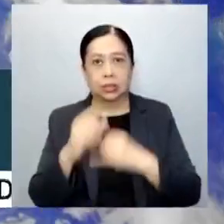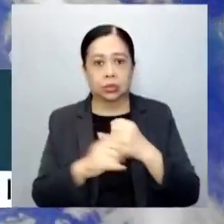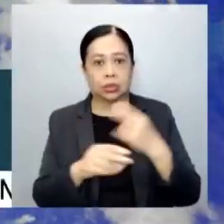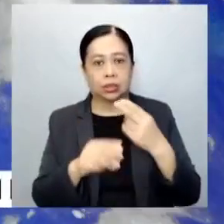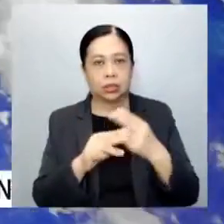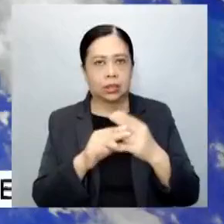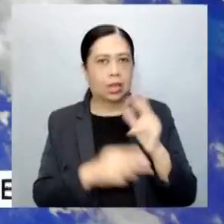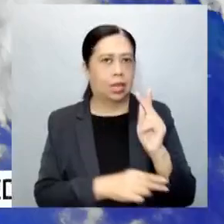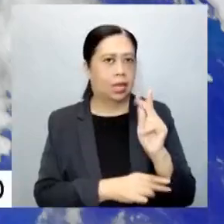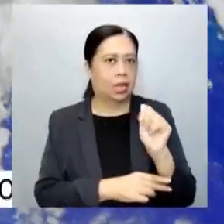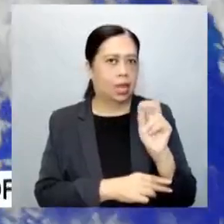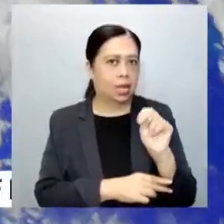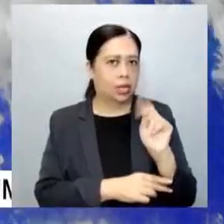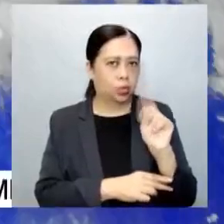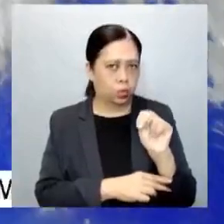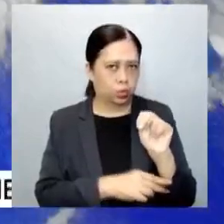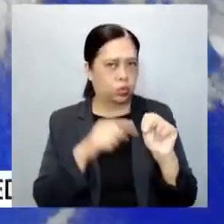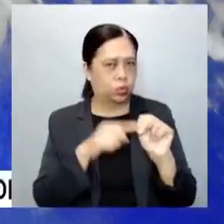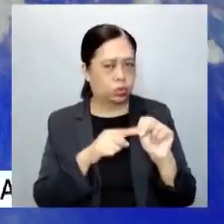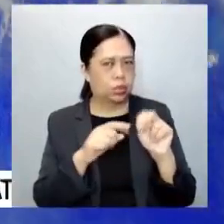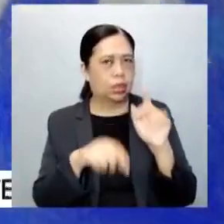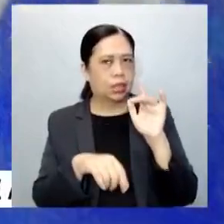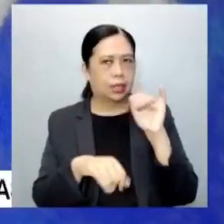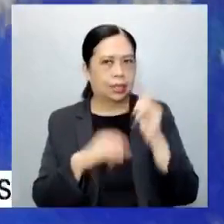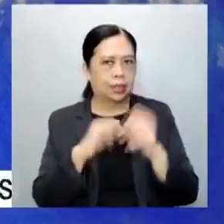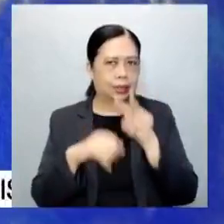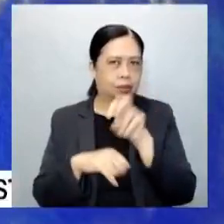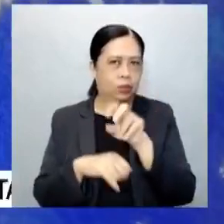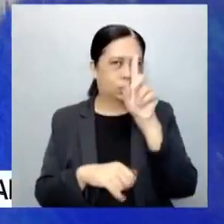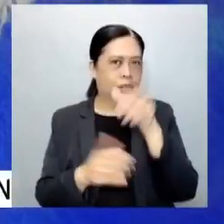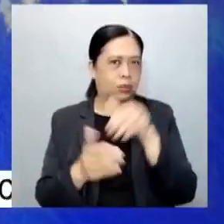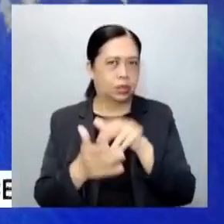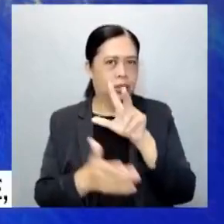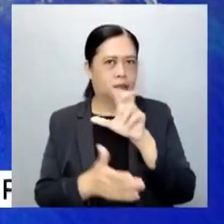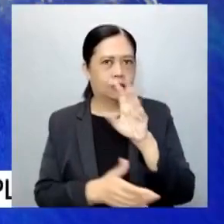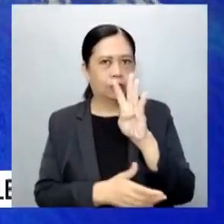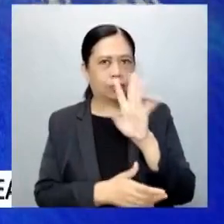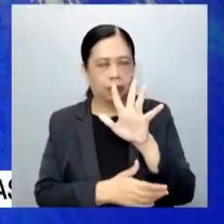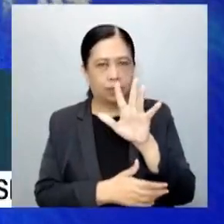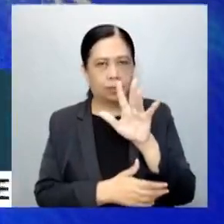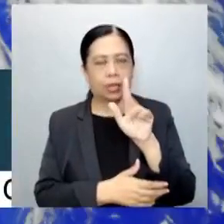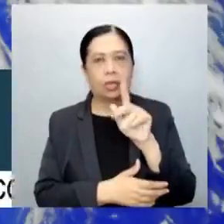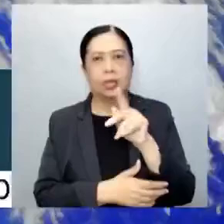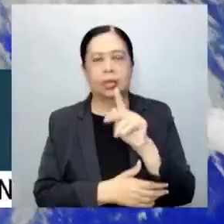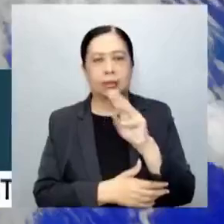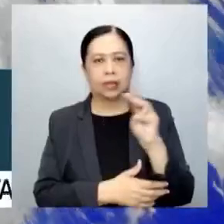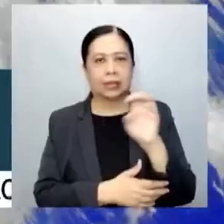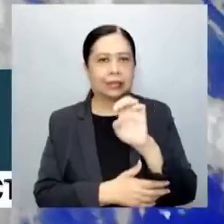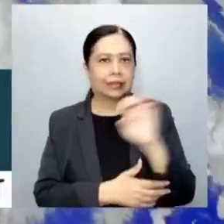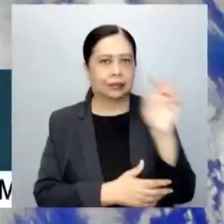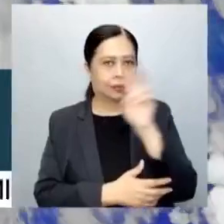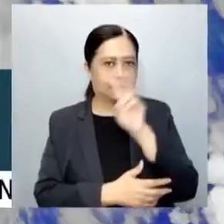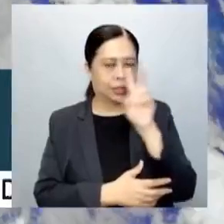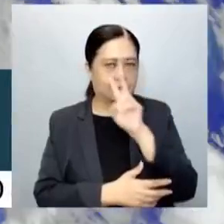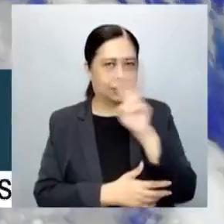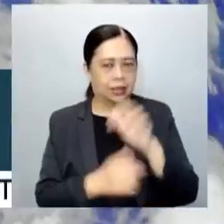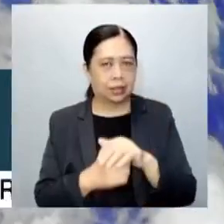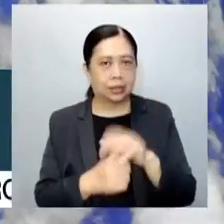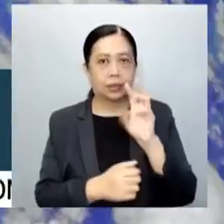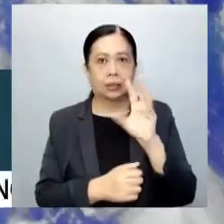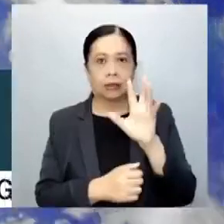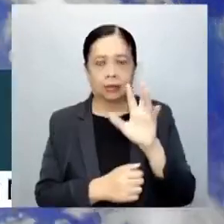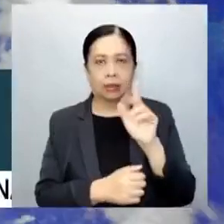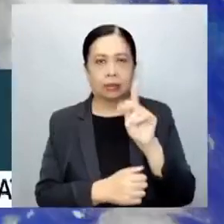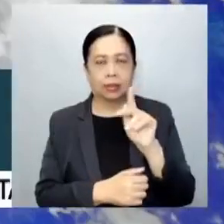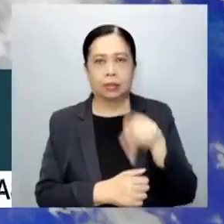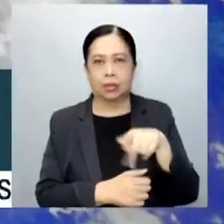Kanun. Tropical storm Kanun was last spotted 1,345 kilometers east of Visayas, with maximum winds of 65 kilometers